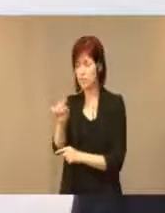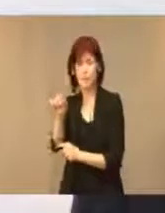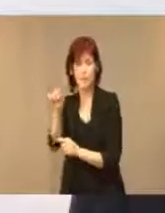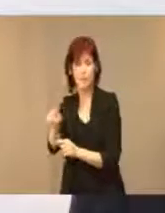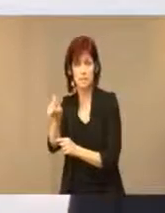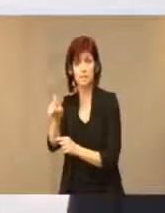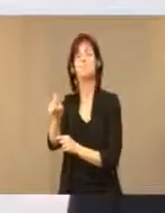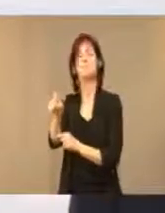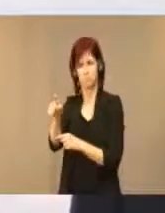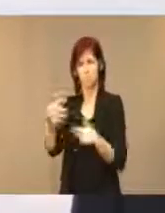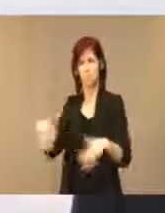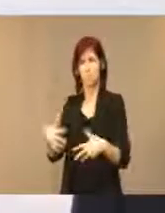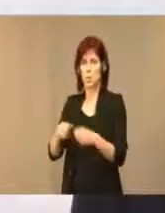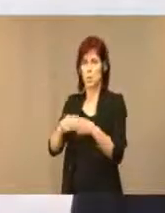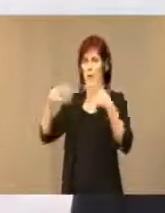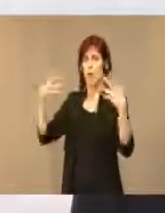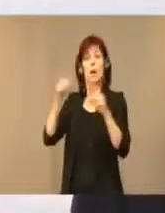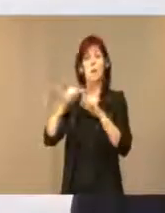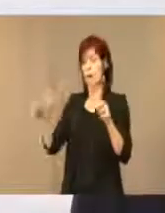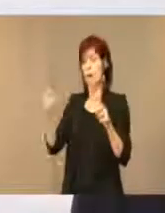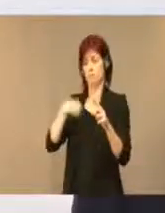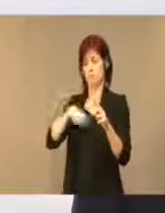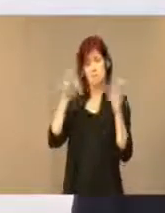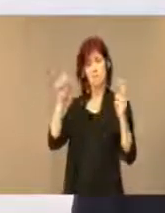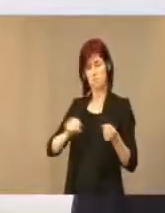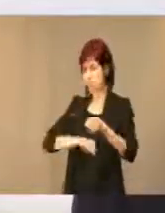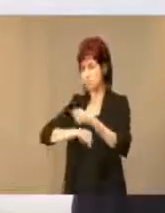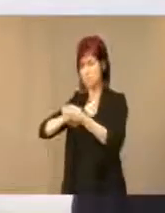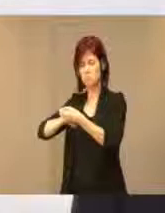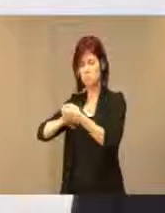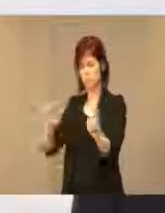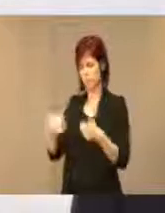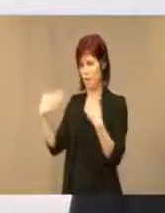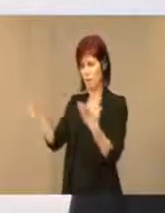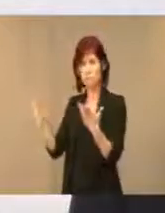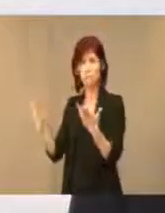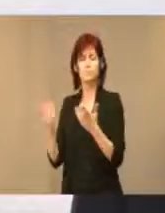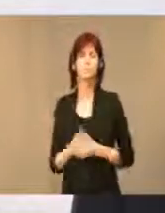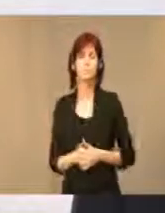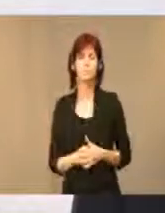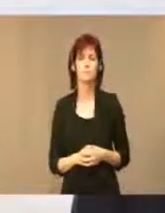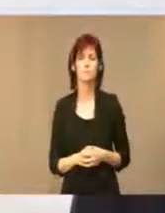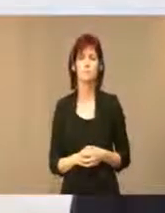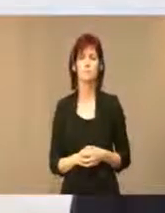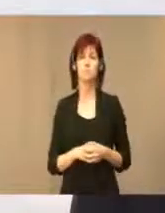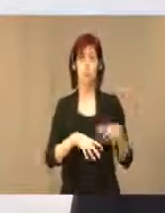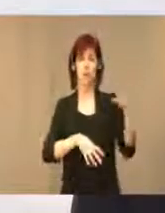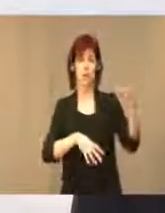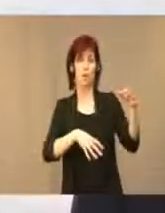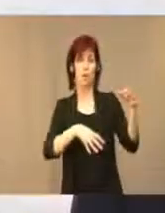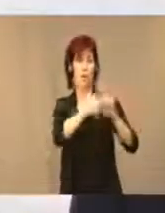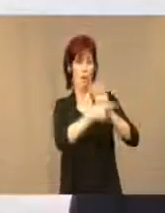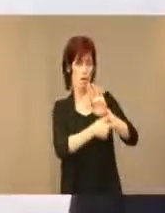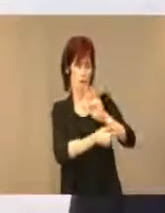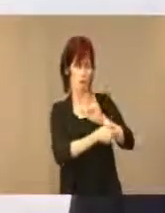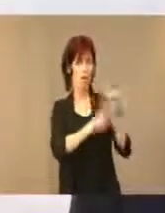The issues of responsibility between the federal and provincial governments in providing services on reserve, and in particular, the application and